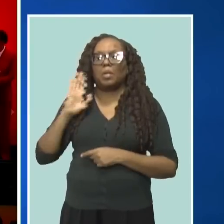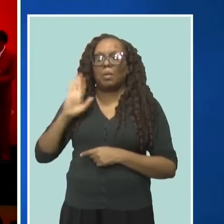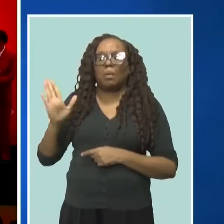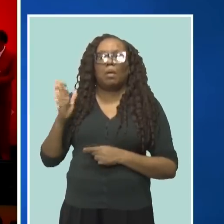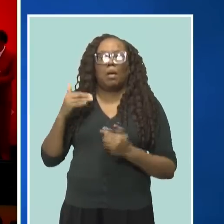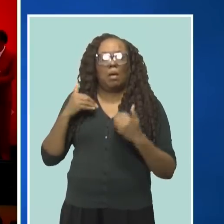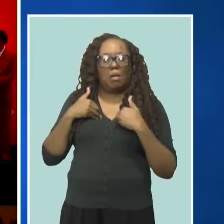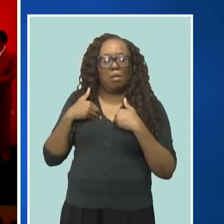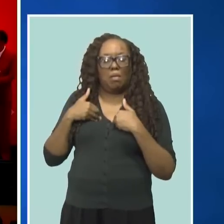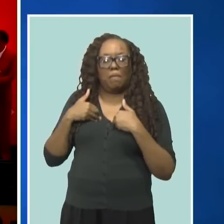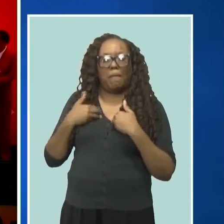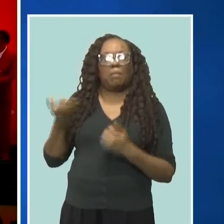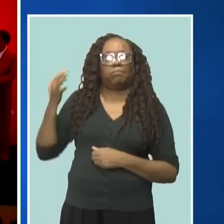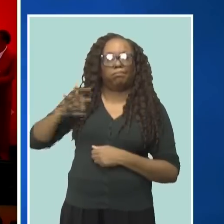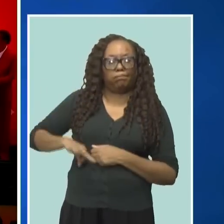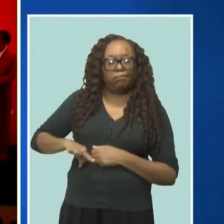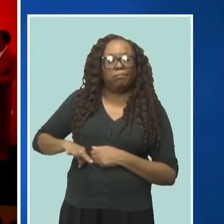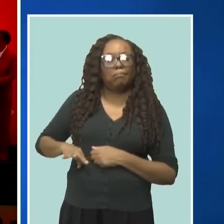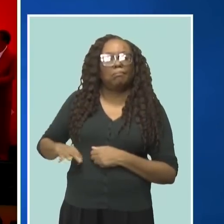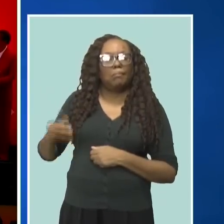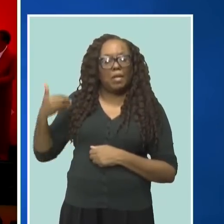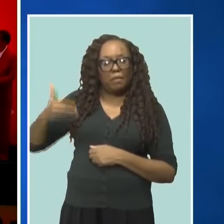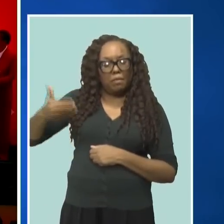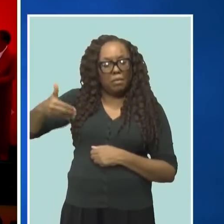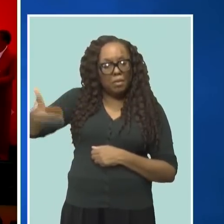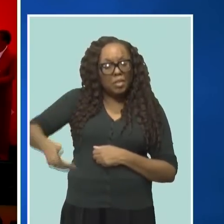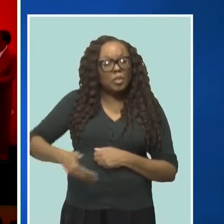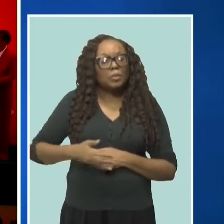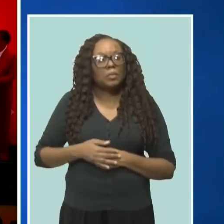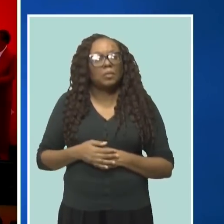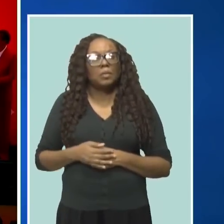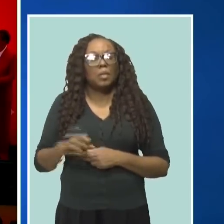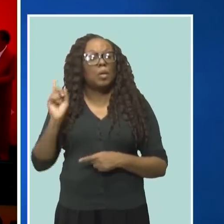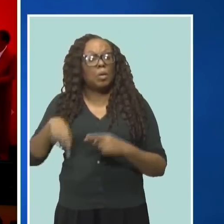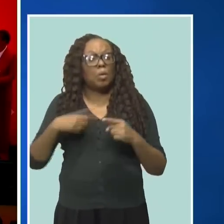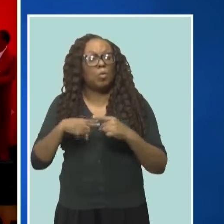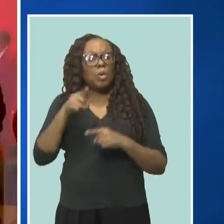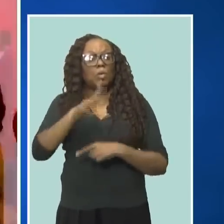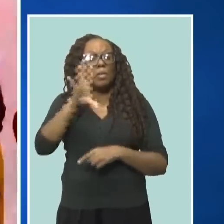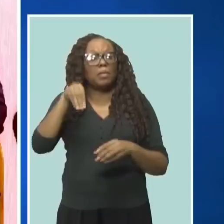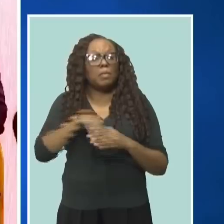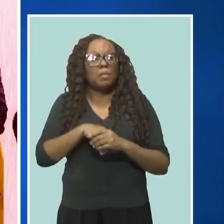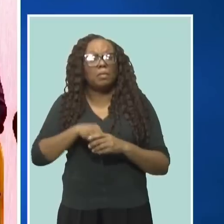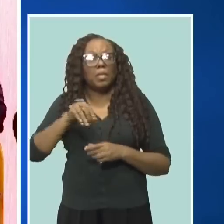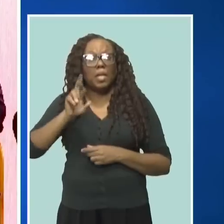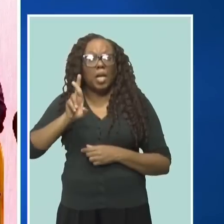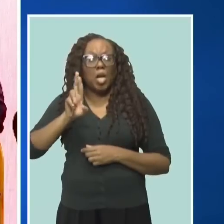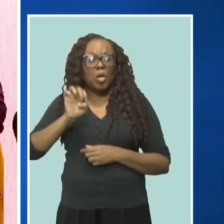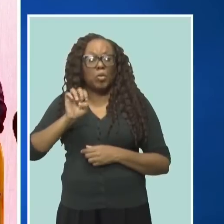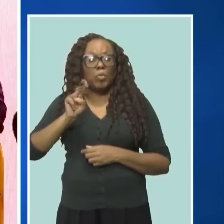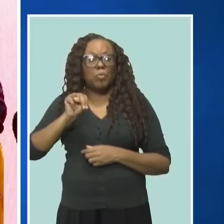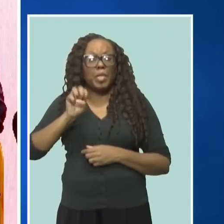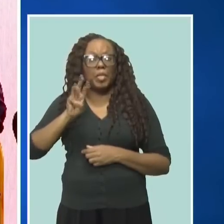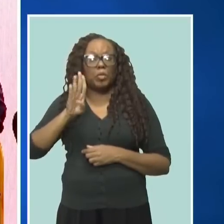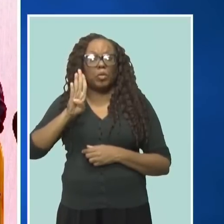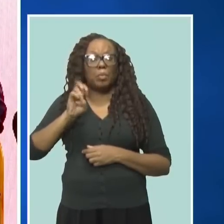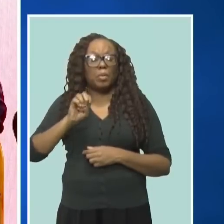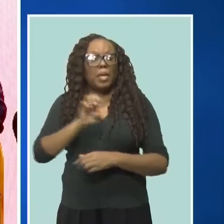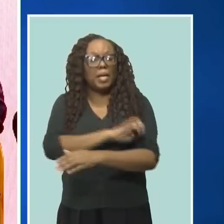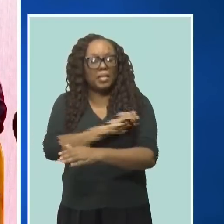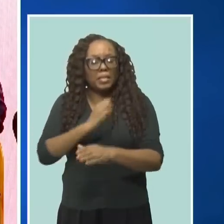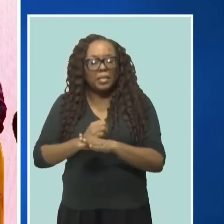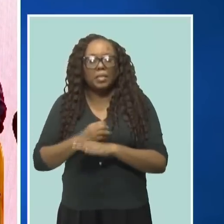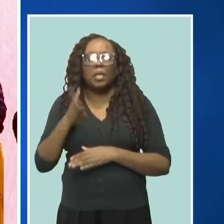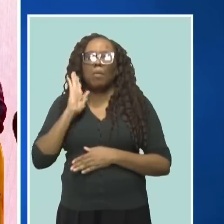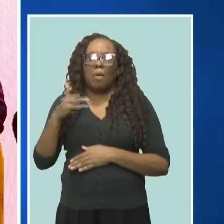a number of other investments in agriculture. So the moment you get involved in renewable energy, you automatically get a return on that investment,